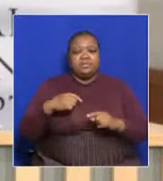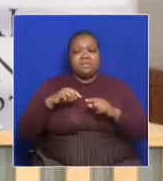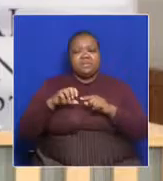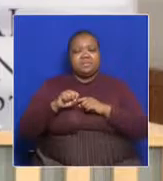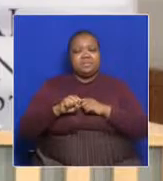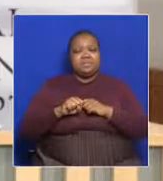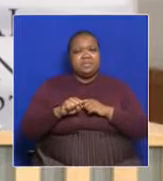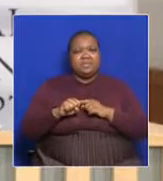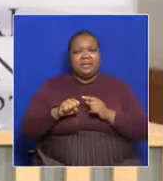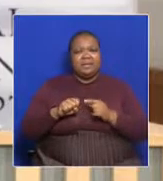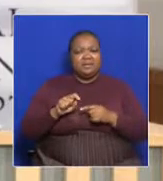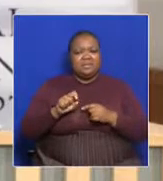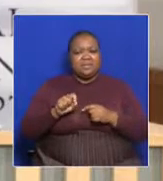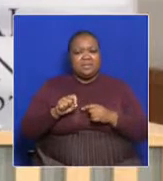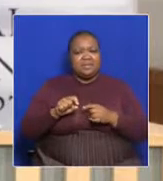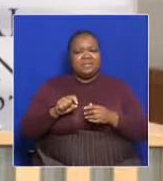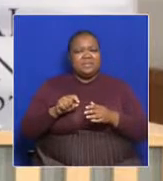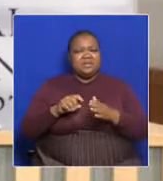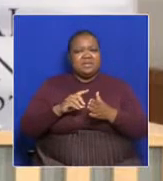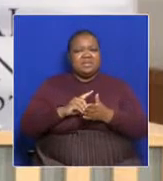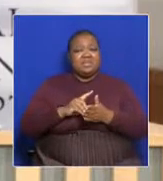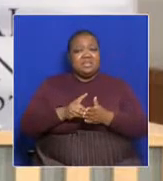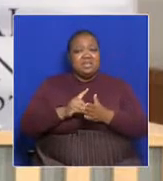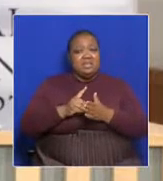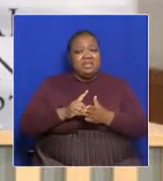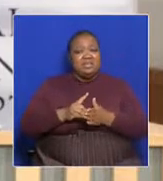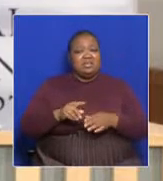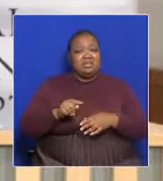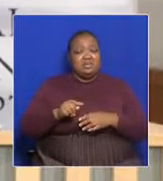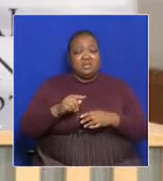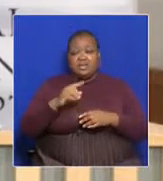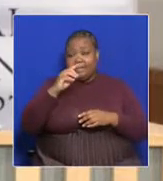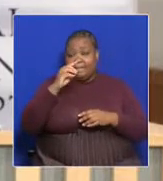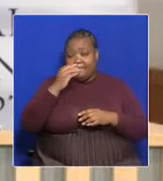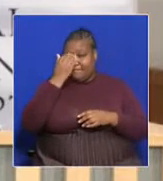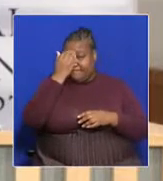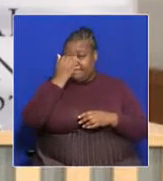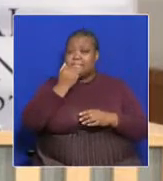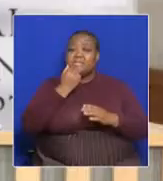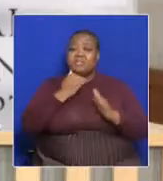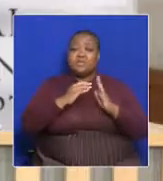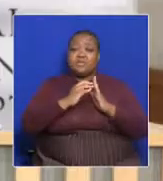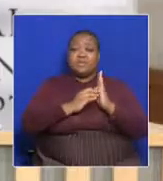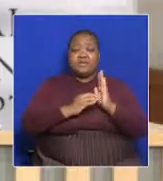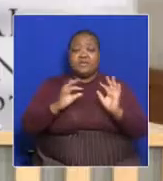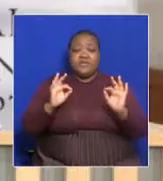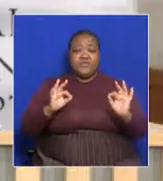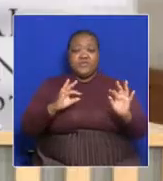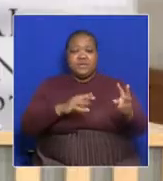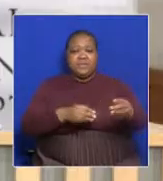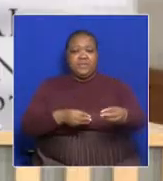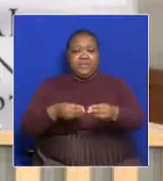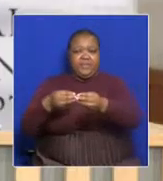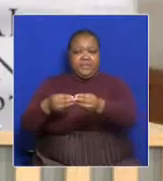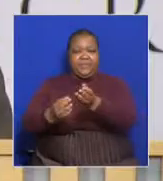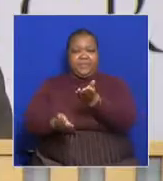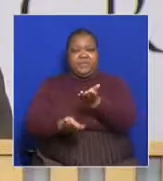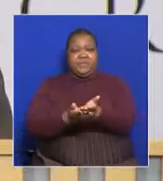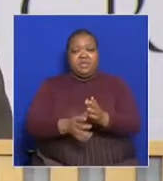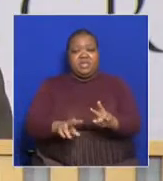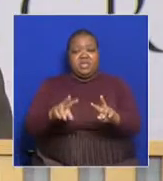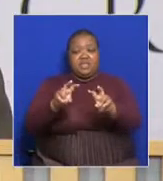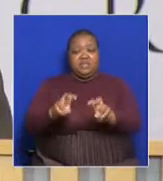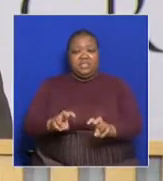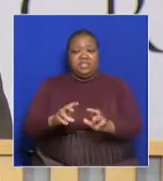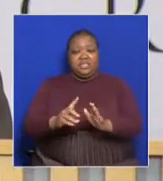diary that these photos were formally submitted as part of that investigation diary.